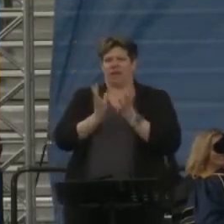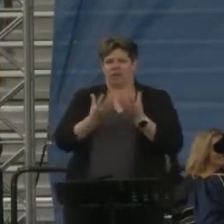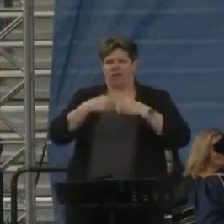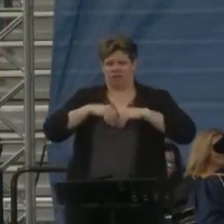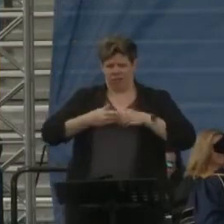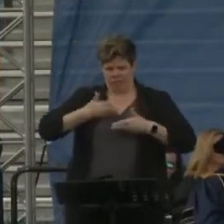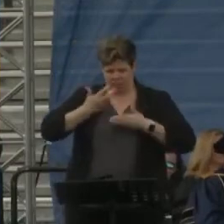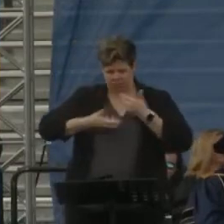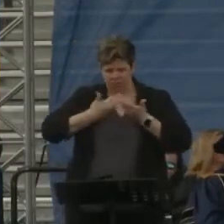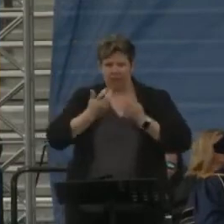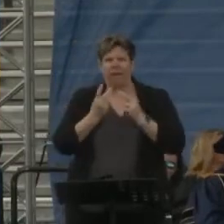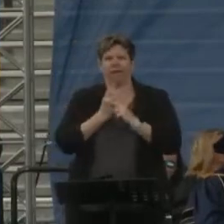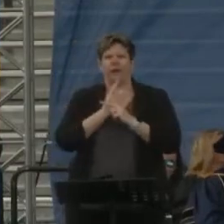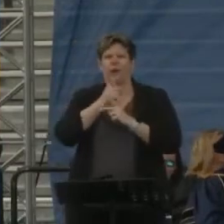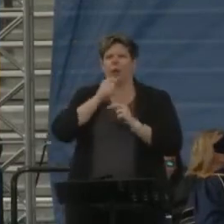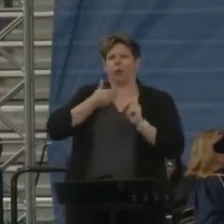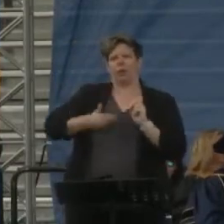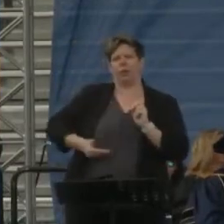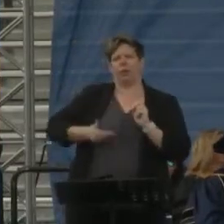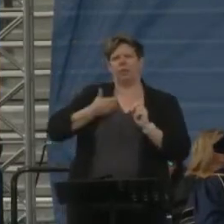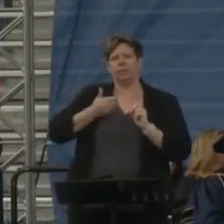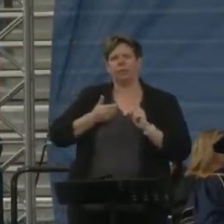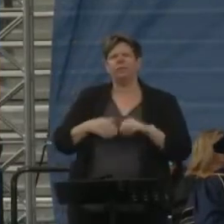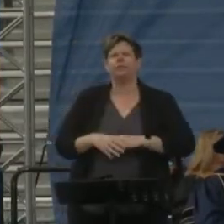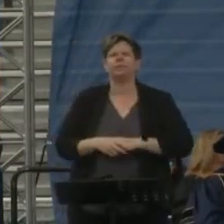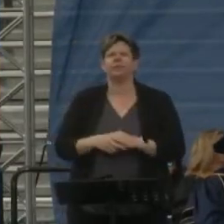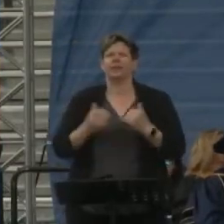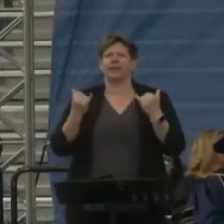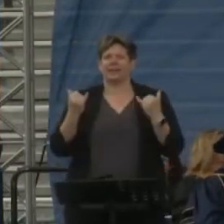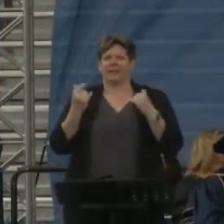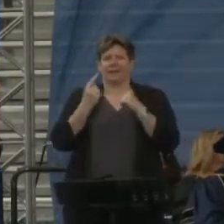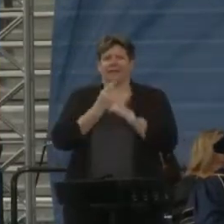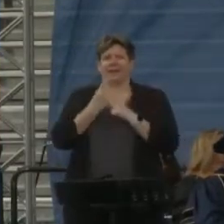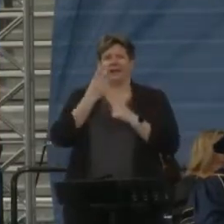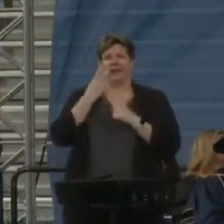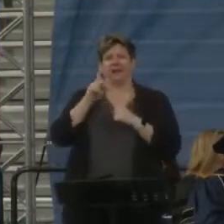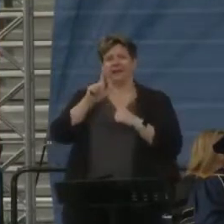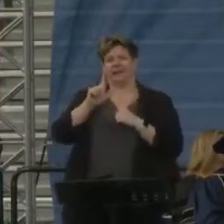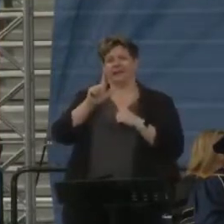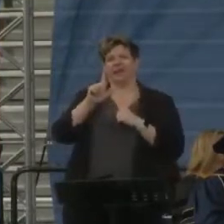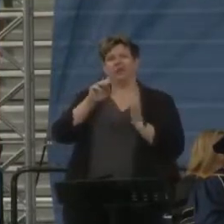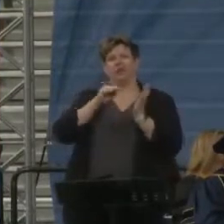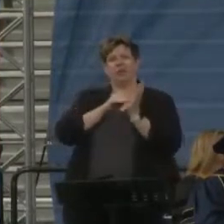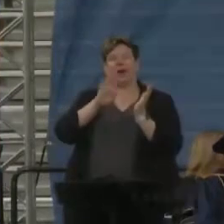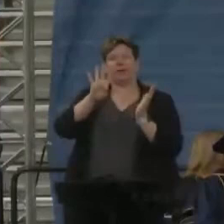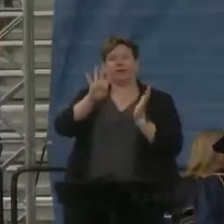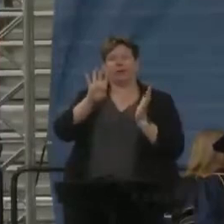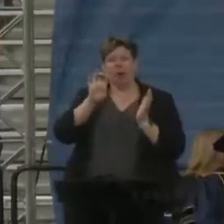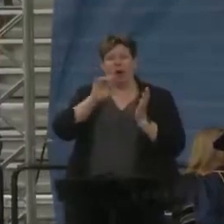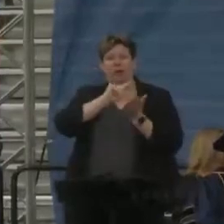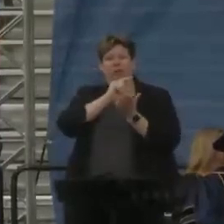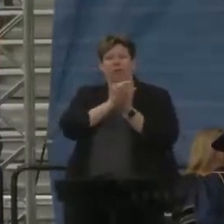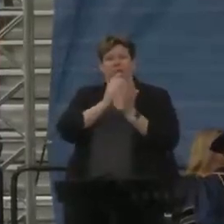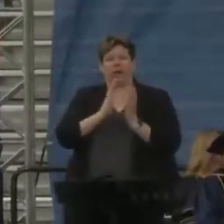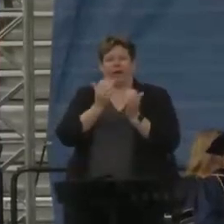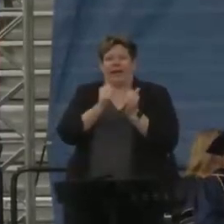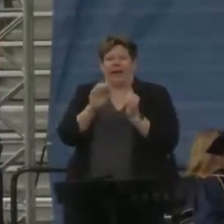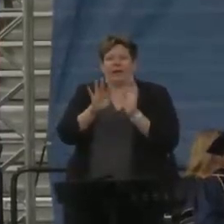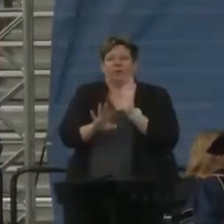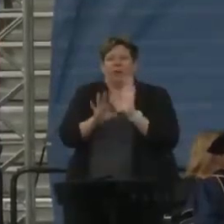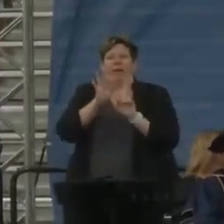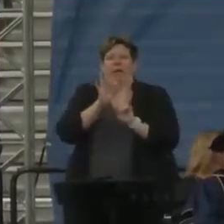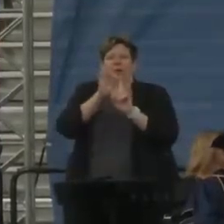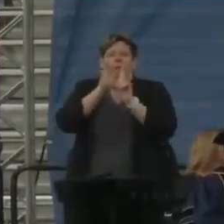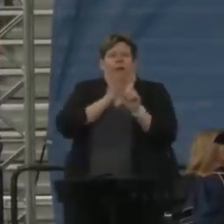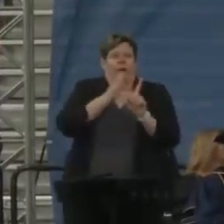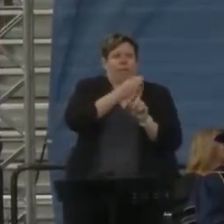finding in ourselves what defines us is who we are. Today, I see 2,400 graduates, each with a unique path, bringing us